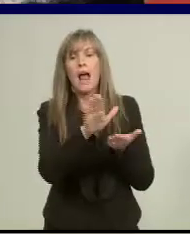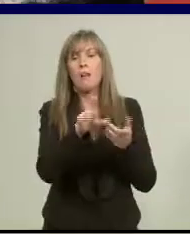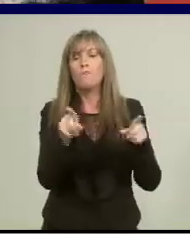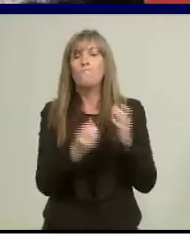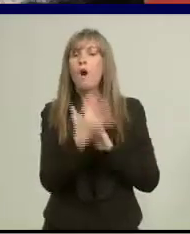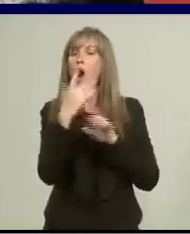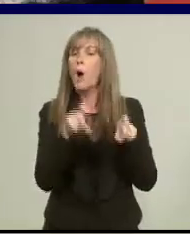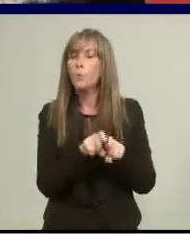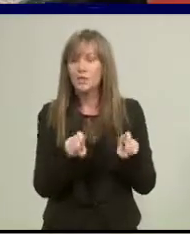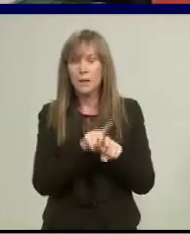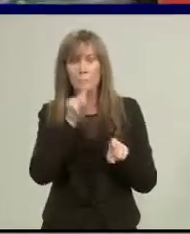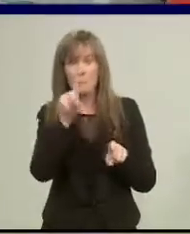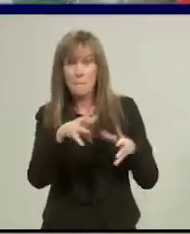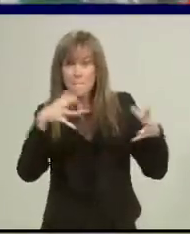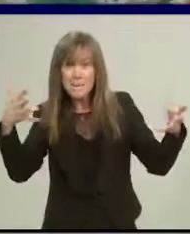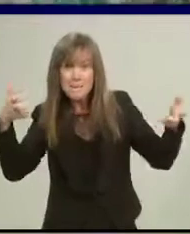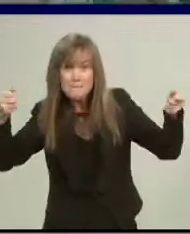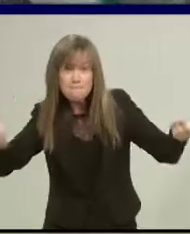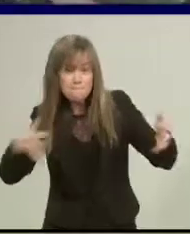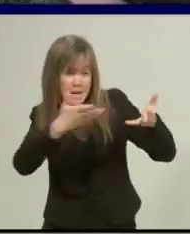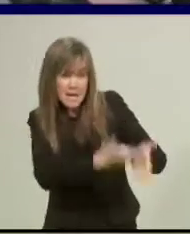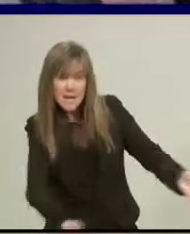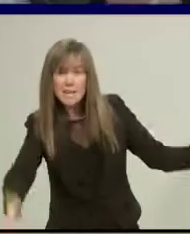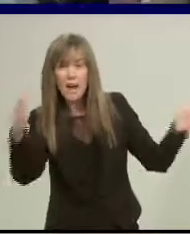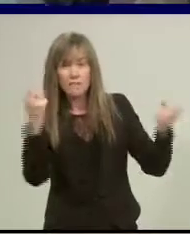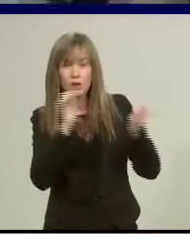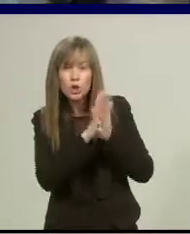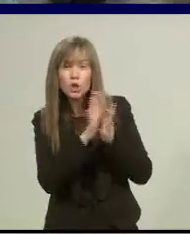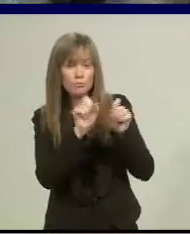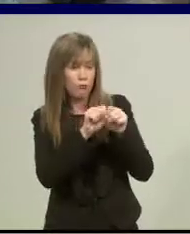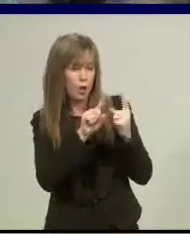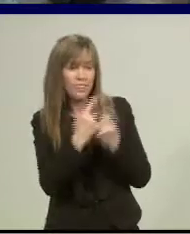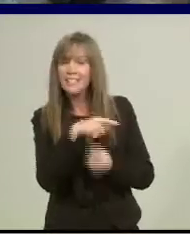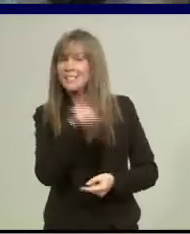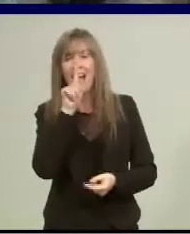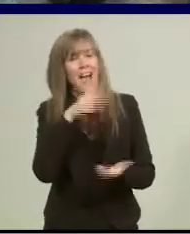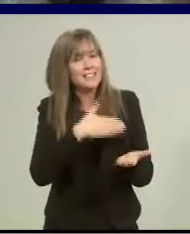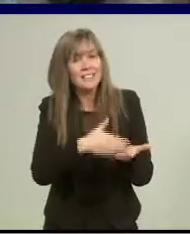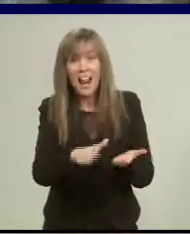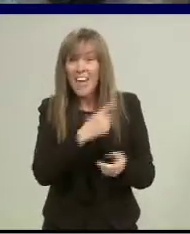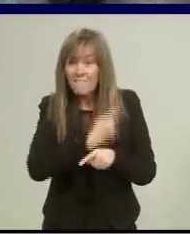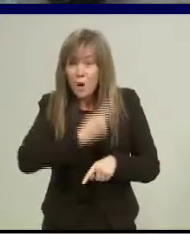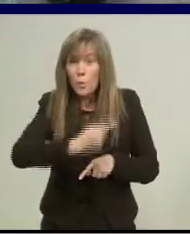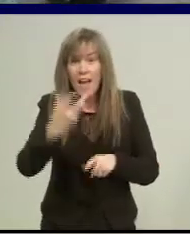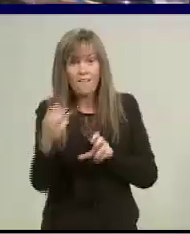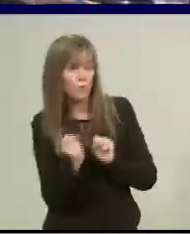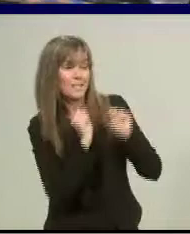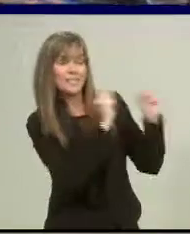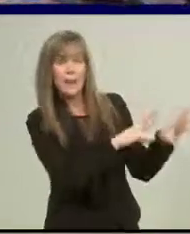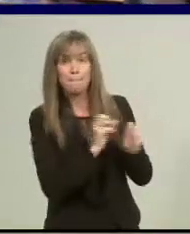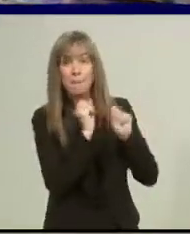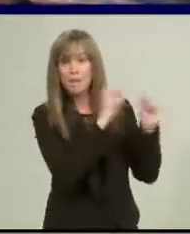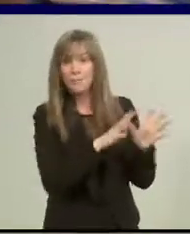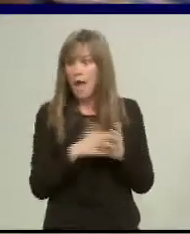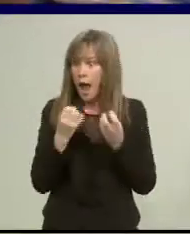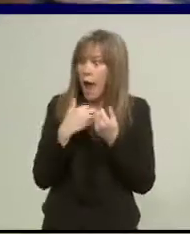this massive bin is filled with dirty and broken items that can't be sold, and it has to be emptied every week. Yeah. How much rubbish are you